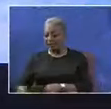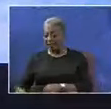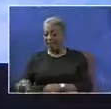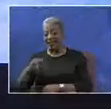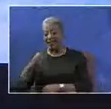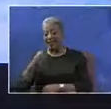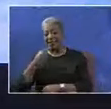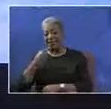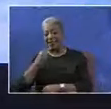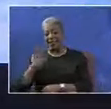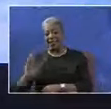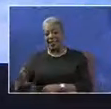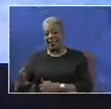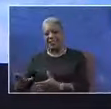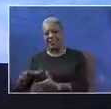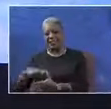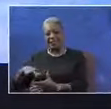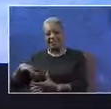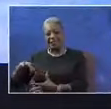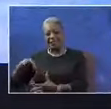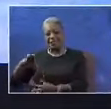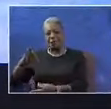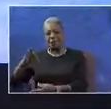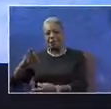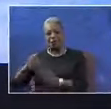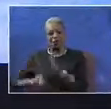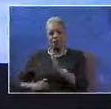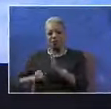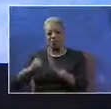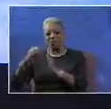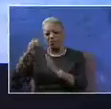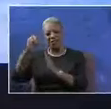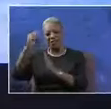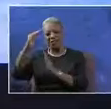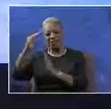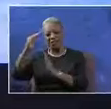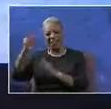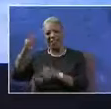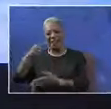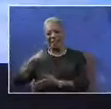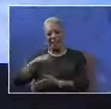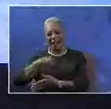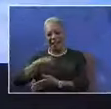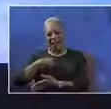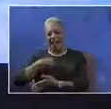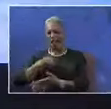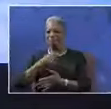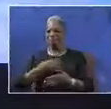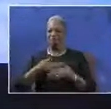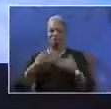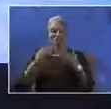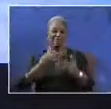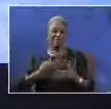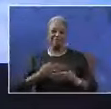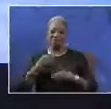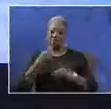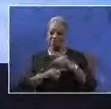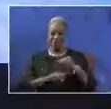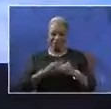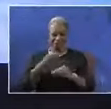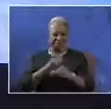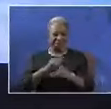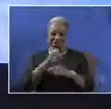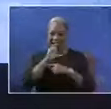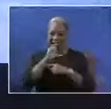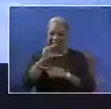best, when he was a spiritual giant, that what I take pride in, what I delight in, is not chariots and